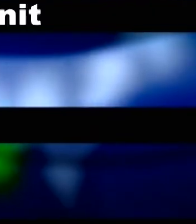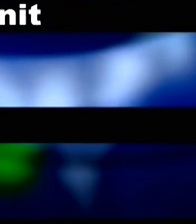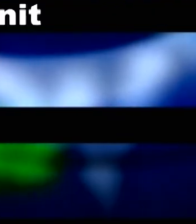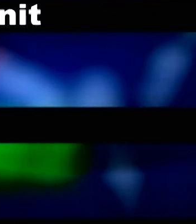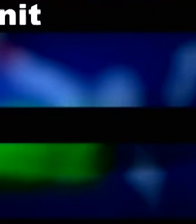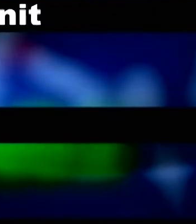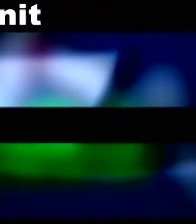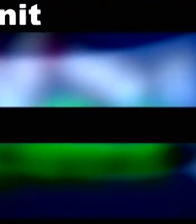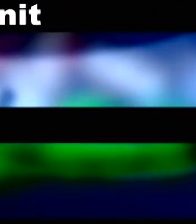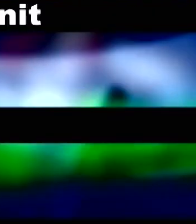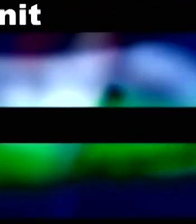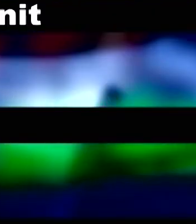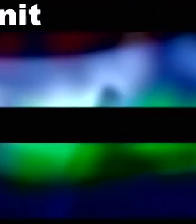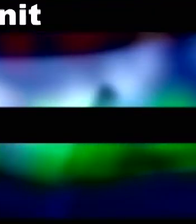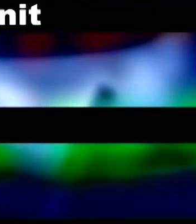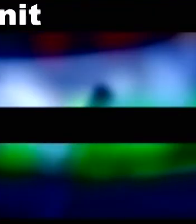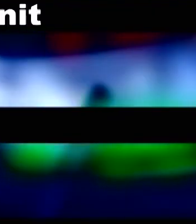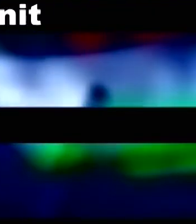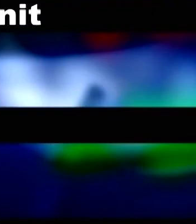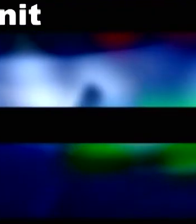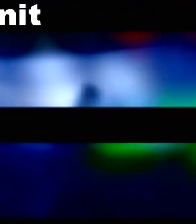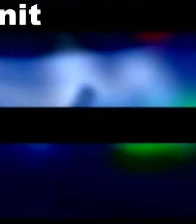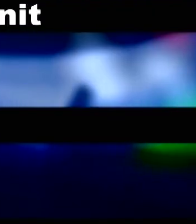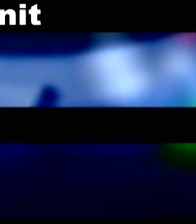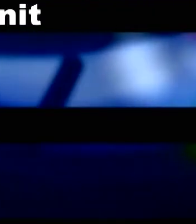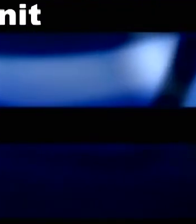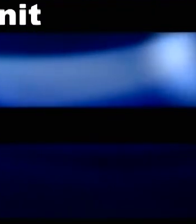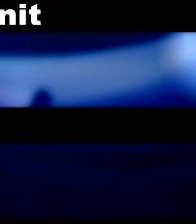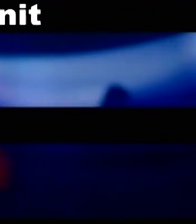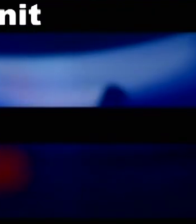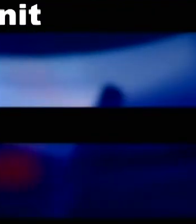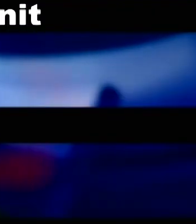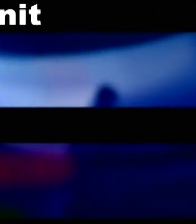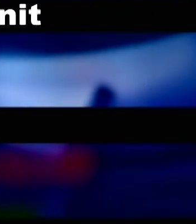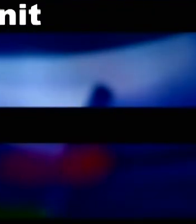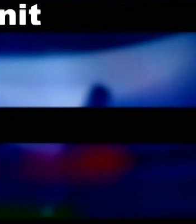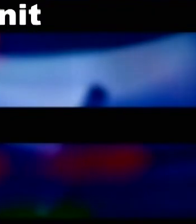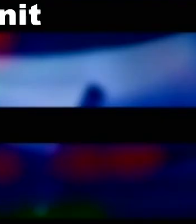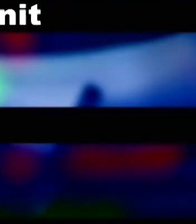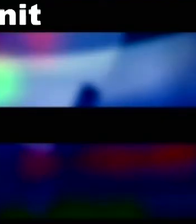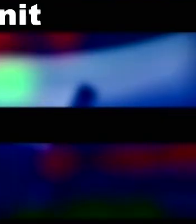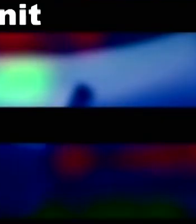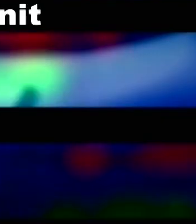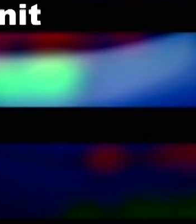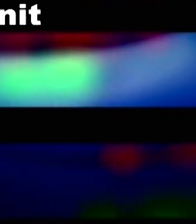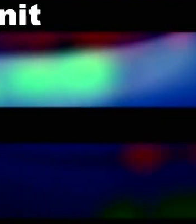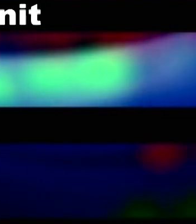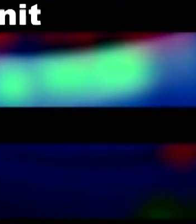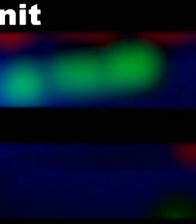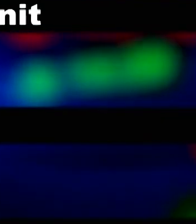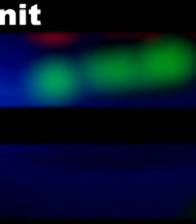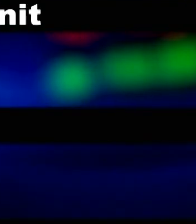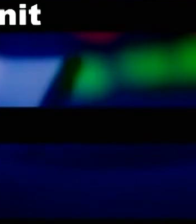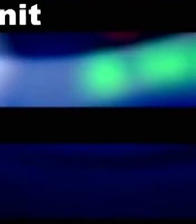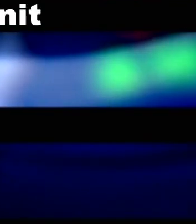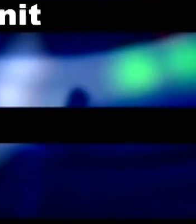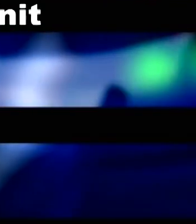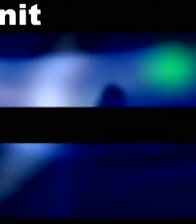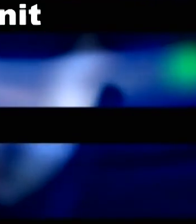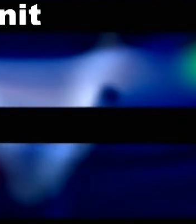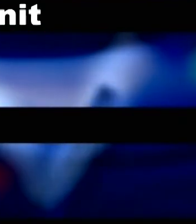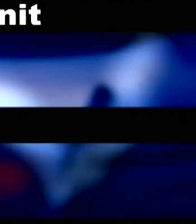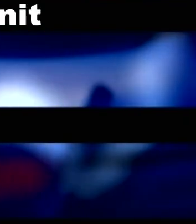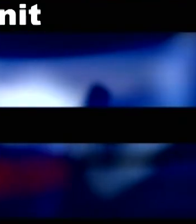leader, trading 100,733 shares at 20 cents each.